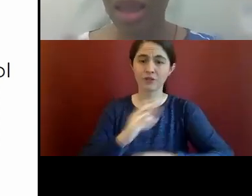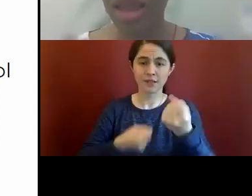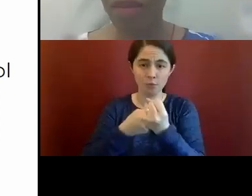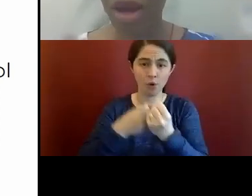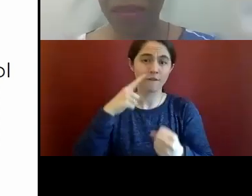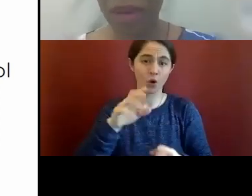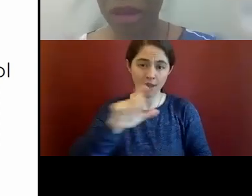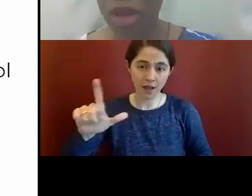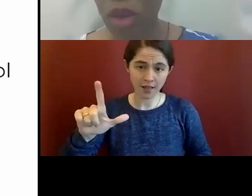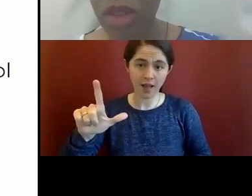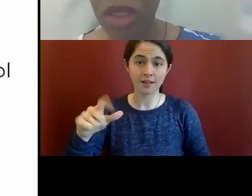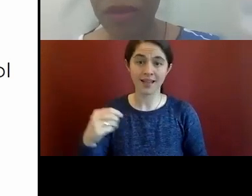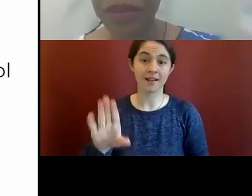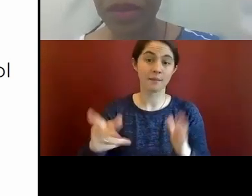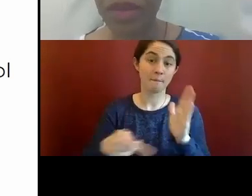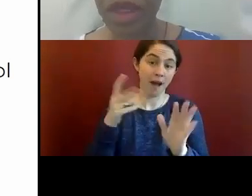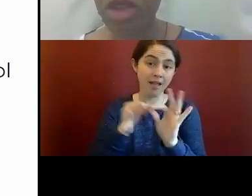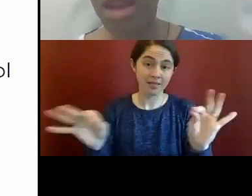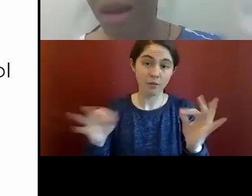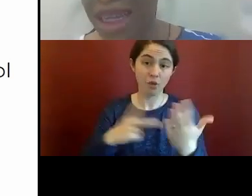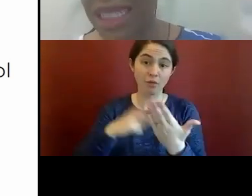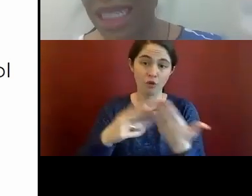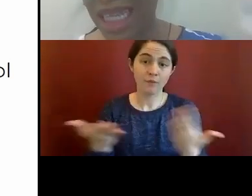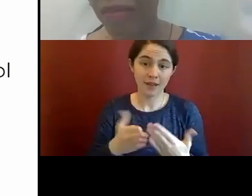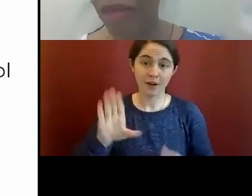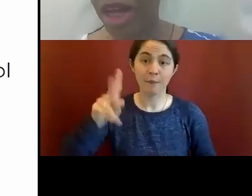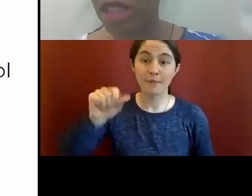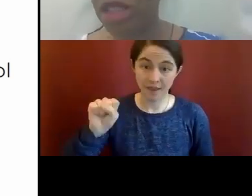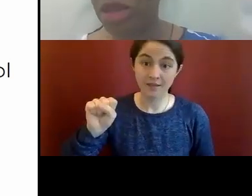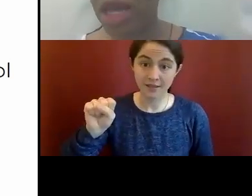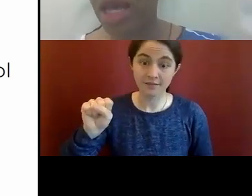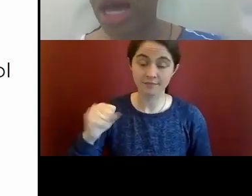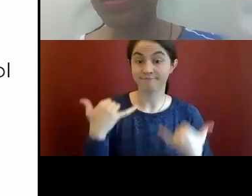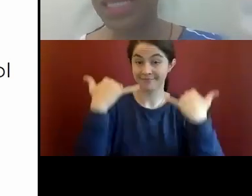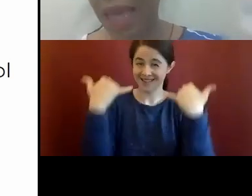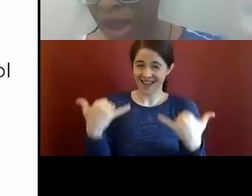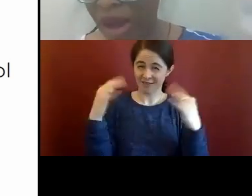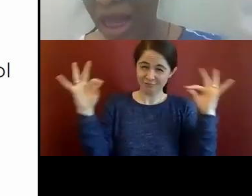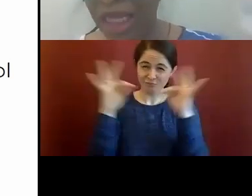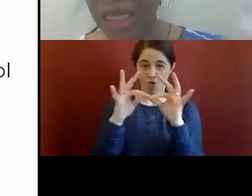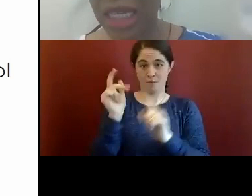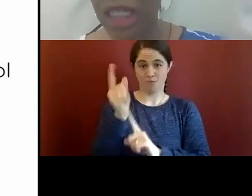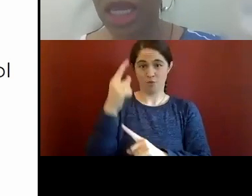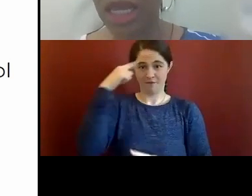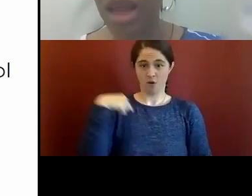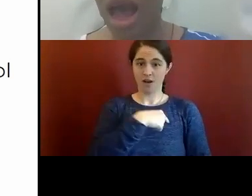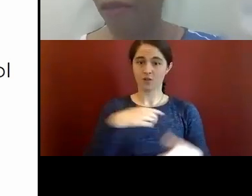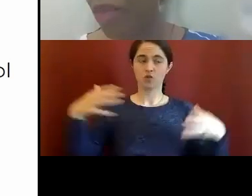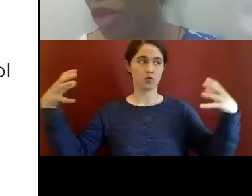the Boston Public Schools. So now is the time for us to come together, and